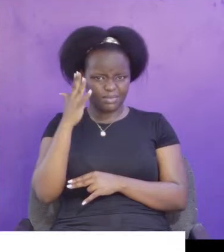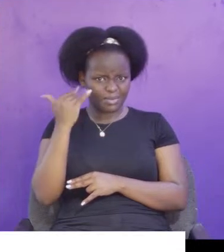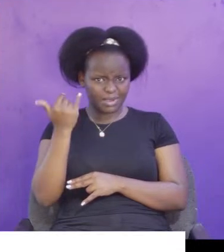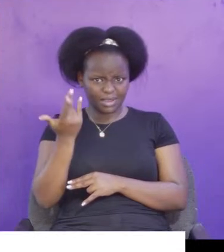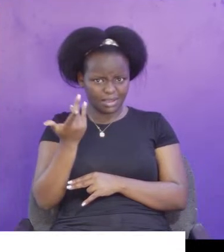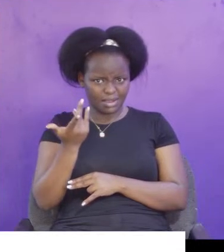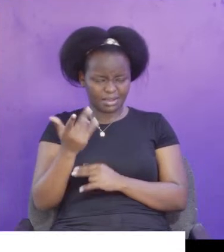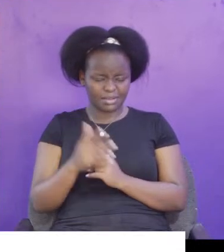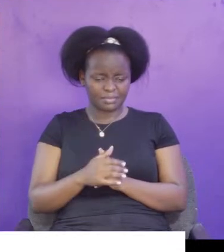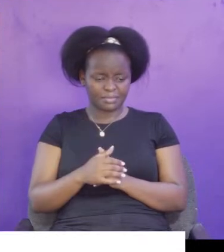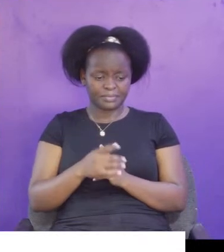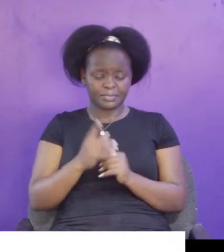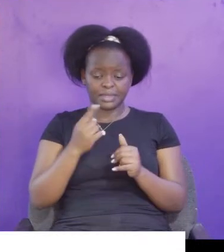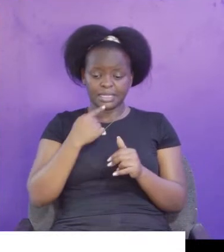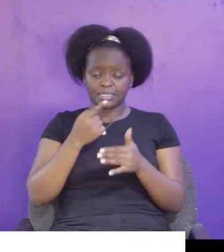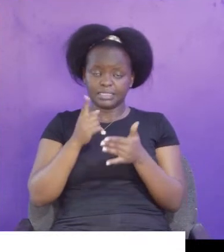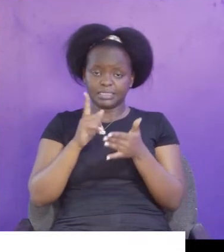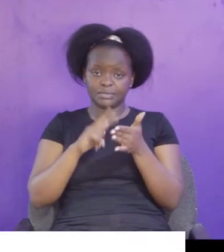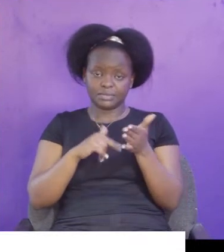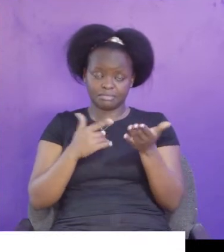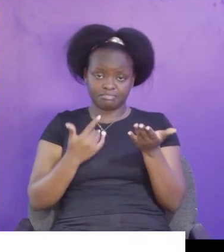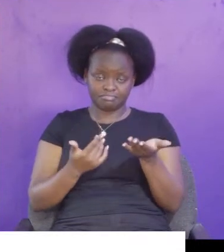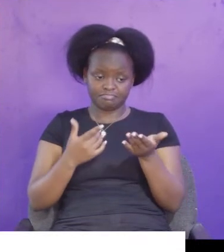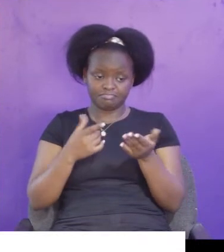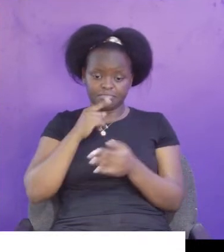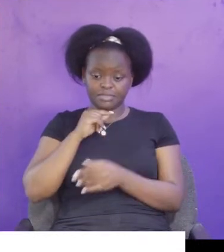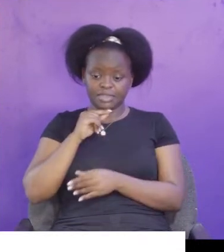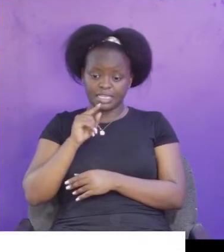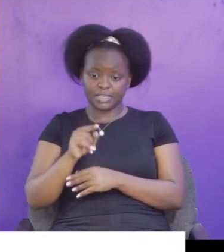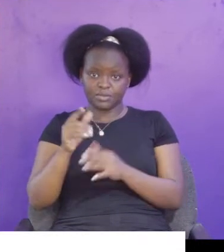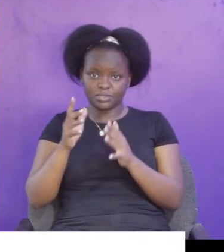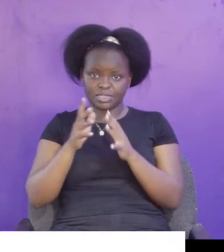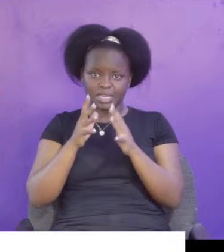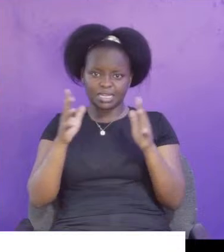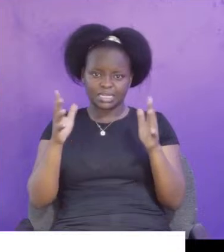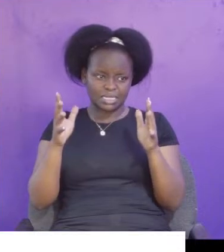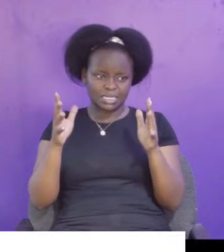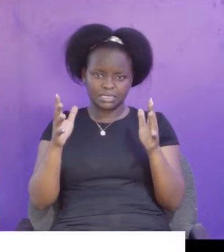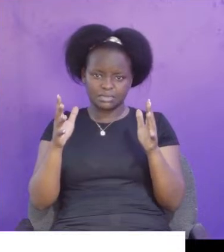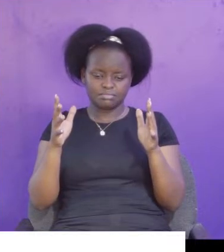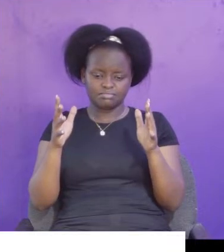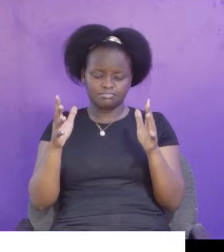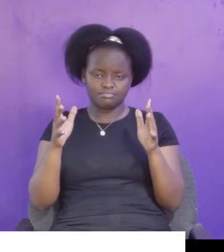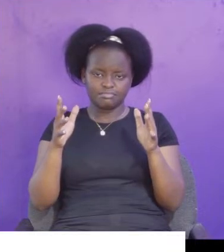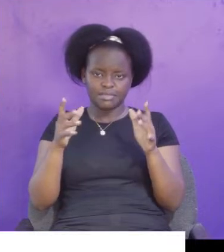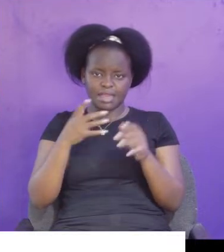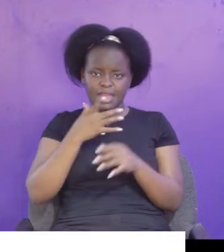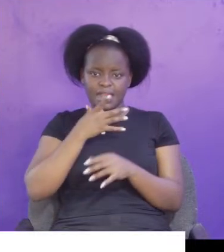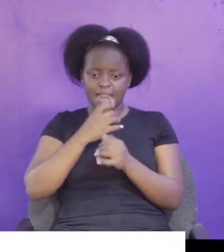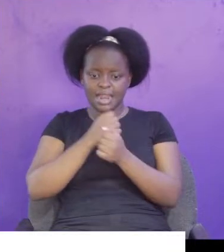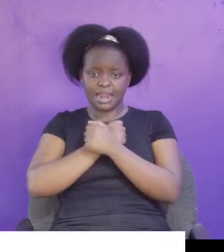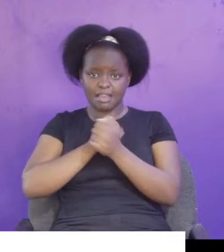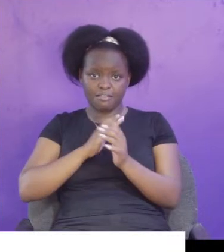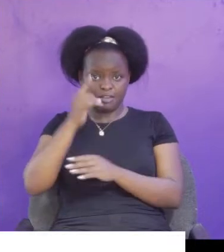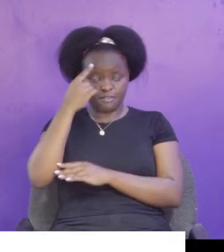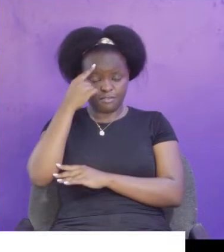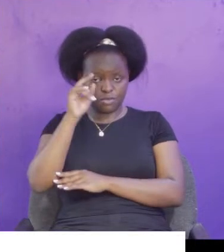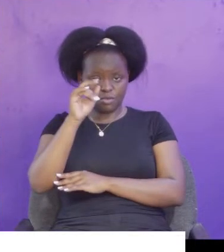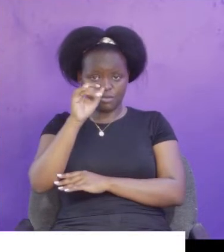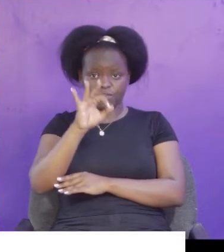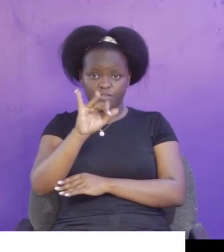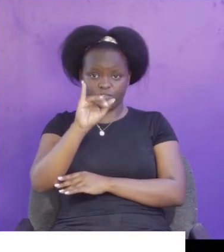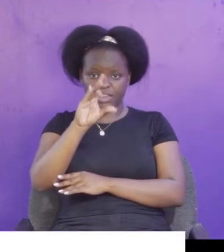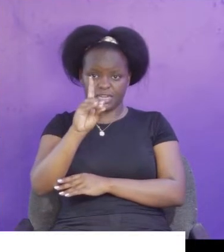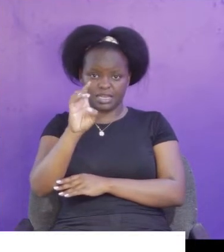Then he said he was a great admirer of Fidel Castro, and therefore he named his first